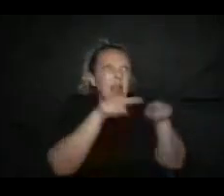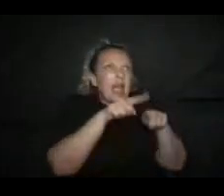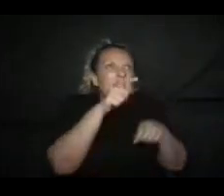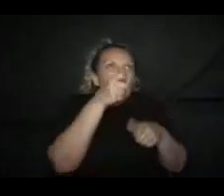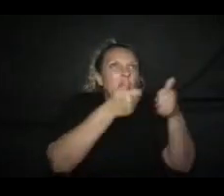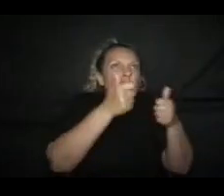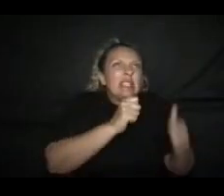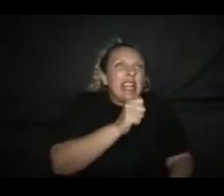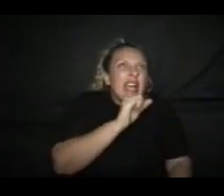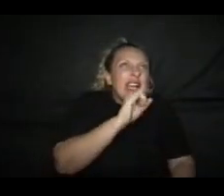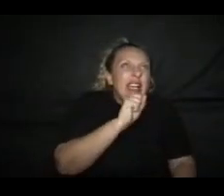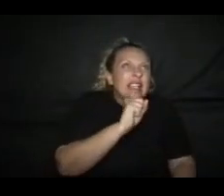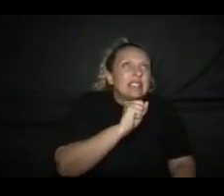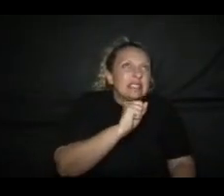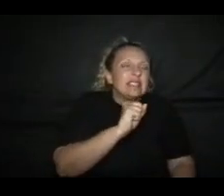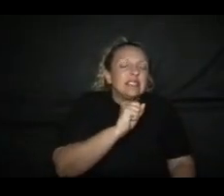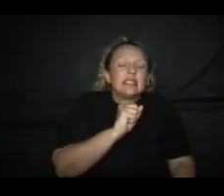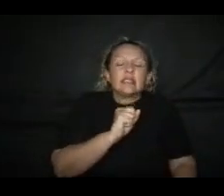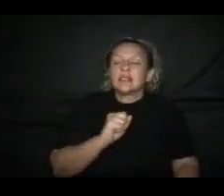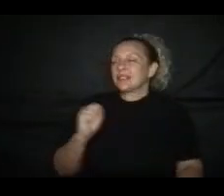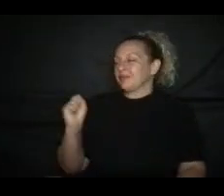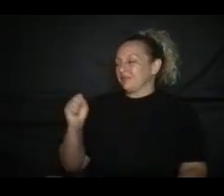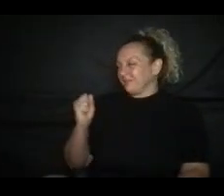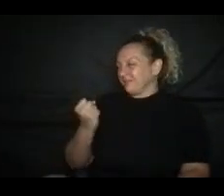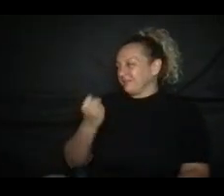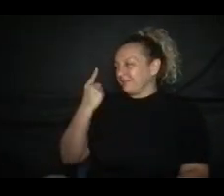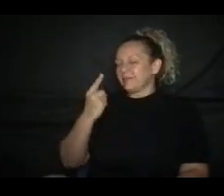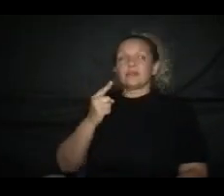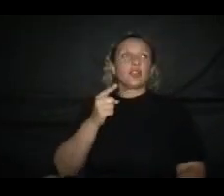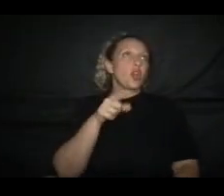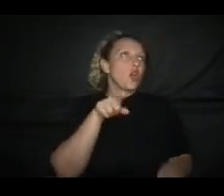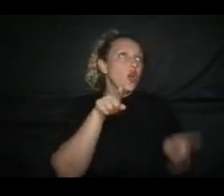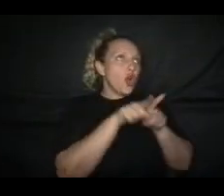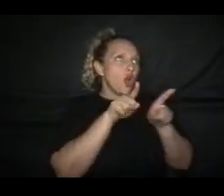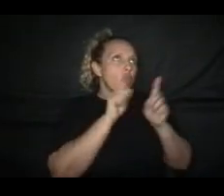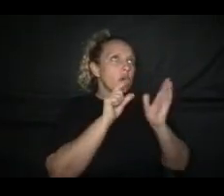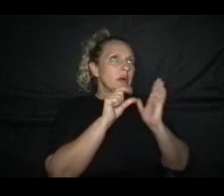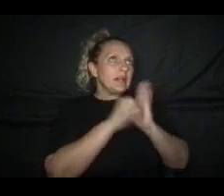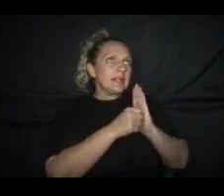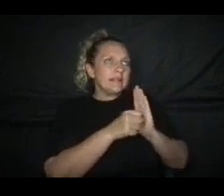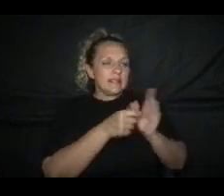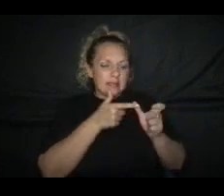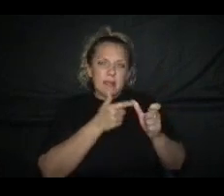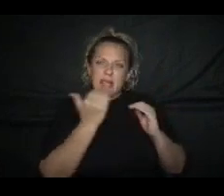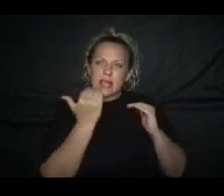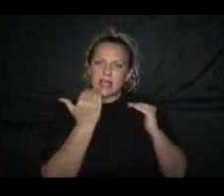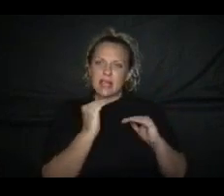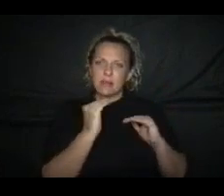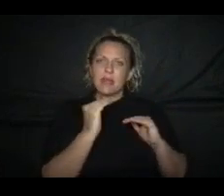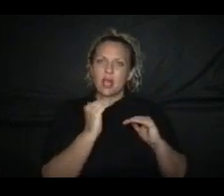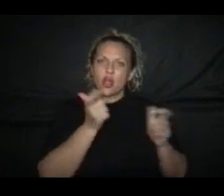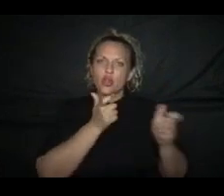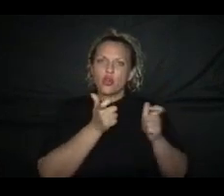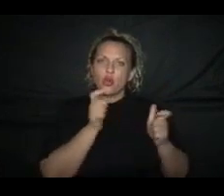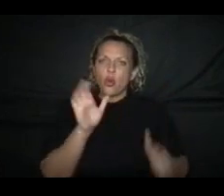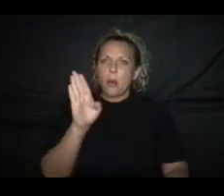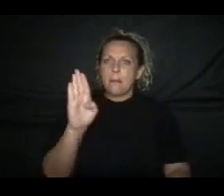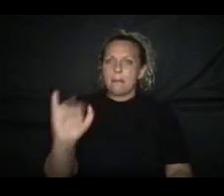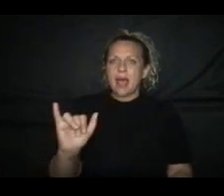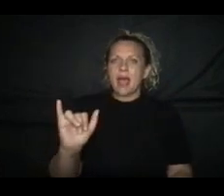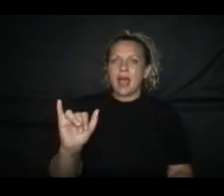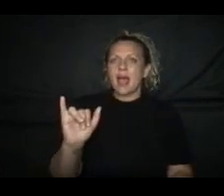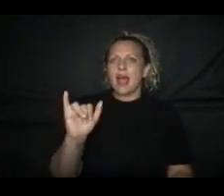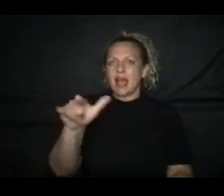Okay, I would like to point out that the speed limits are controlled by the entities that control those